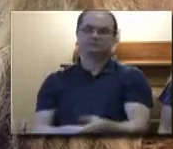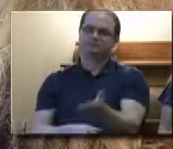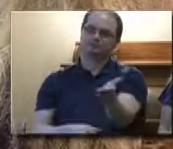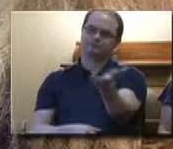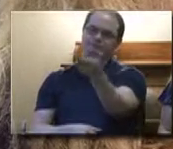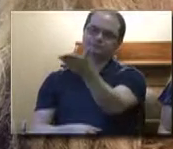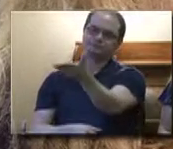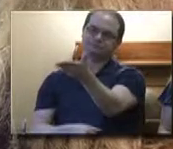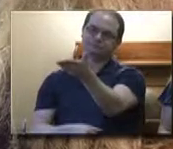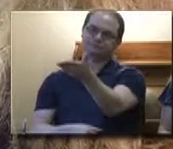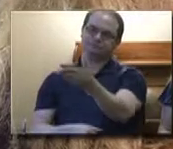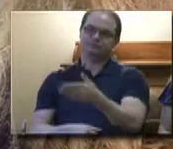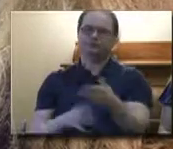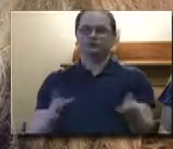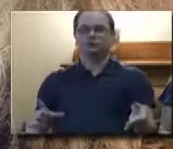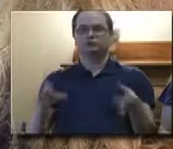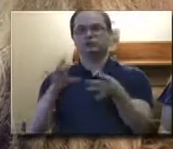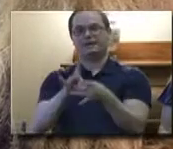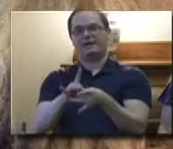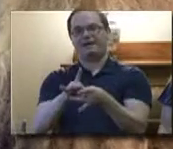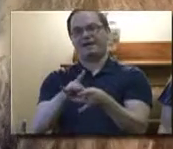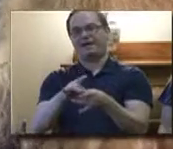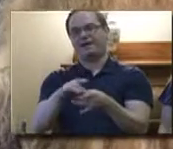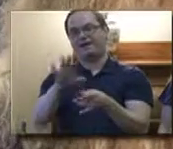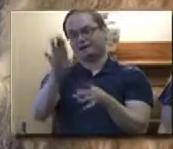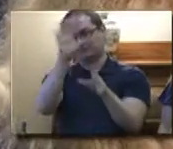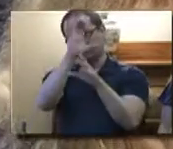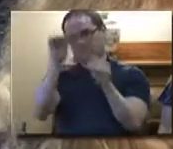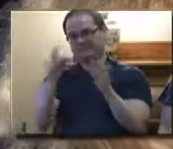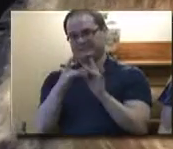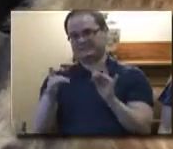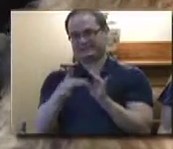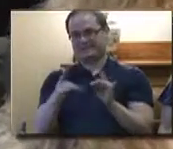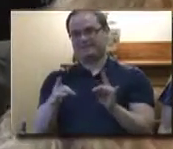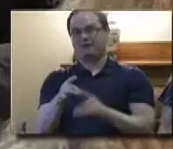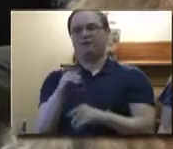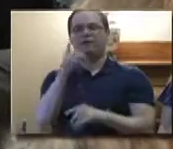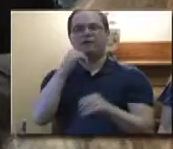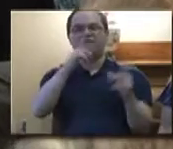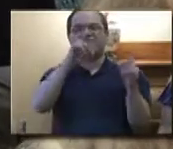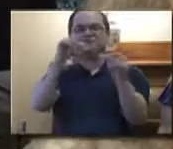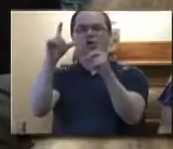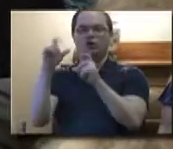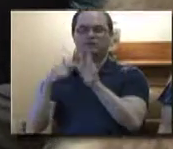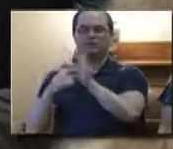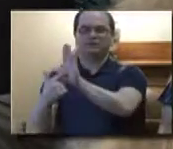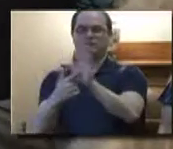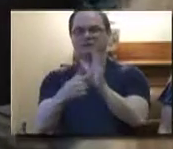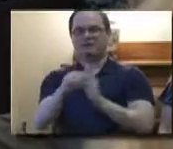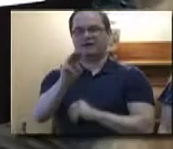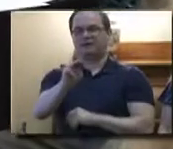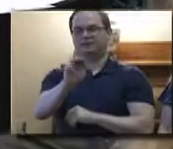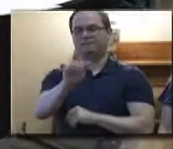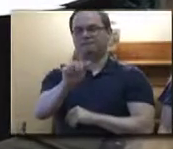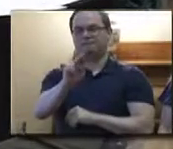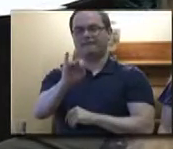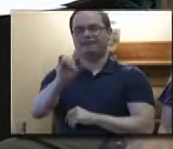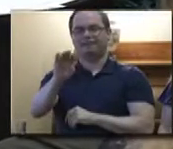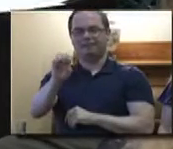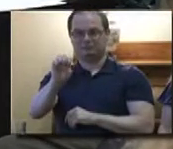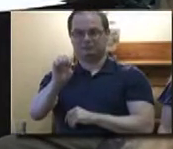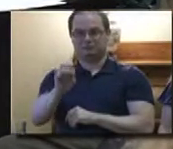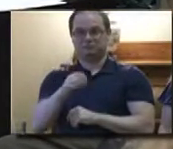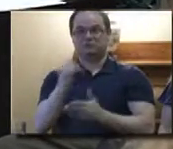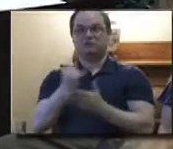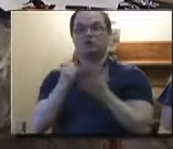There's to connect with Dr. Evans' statement, there's a photography exhibition at the Manil of